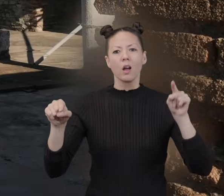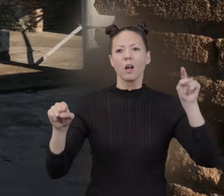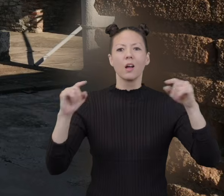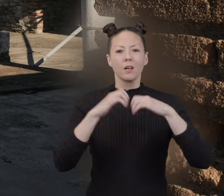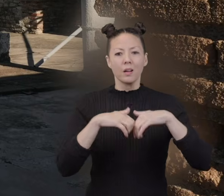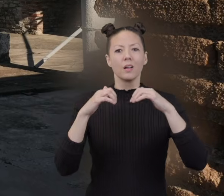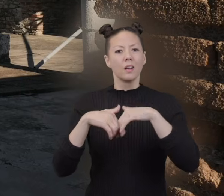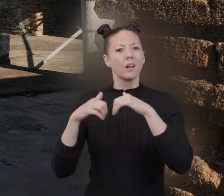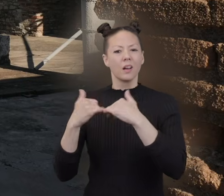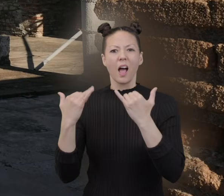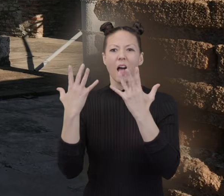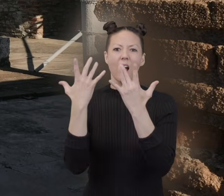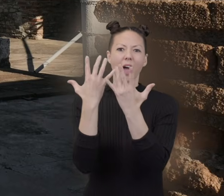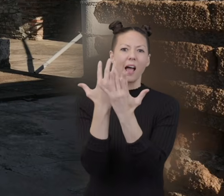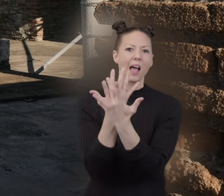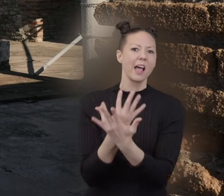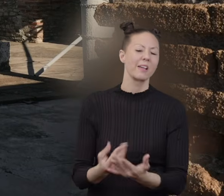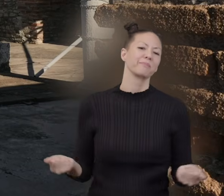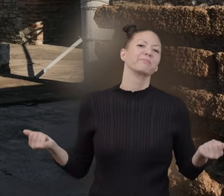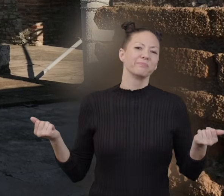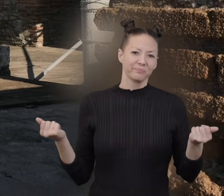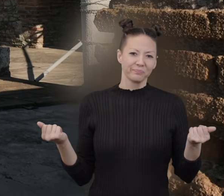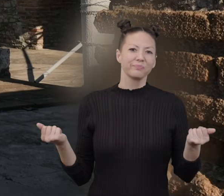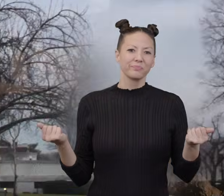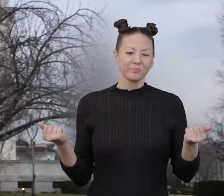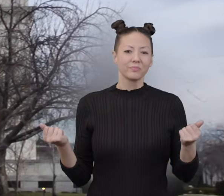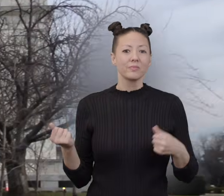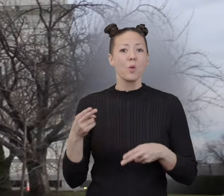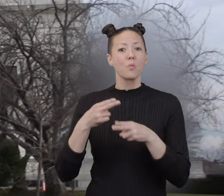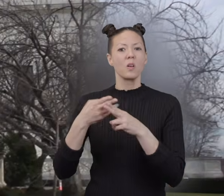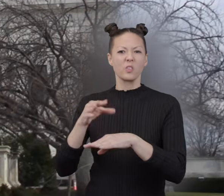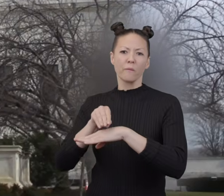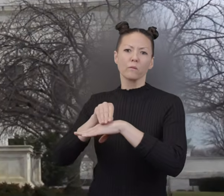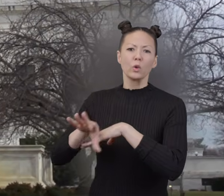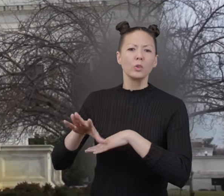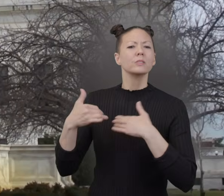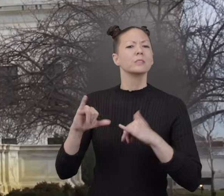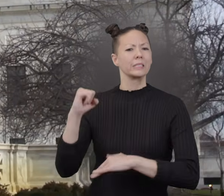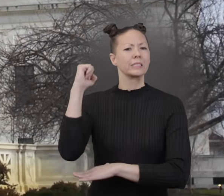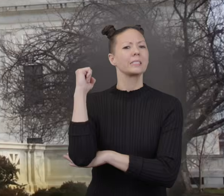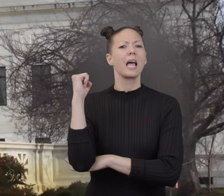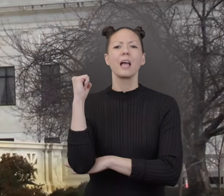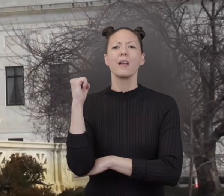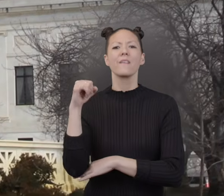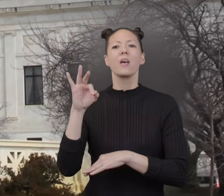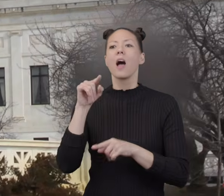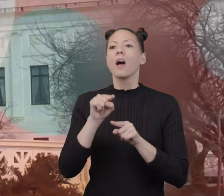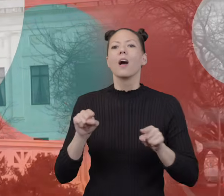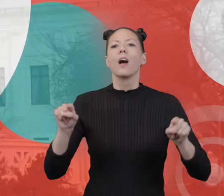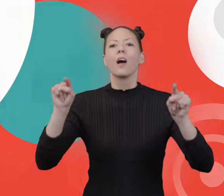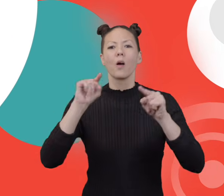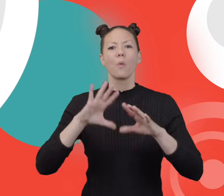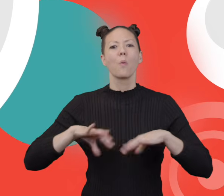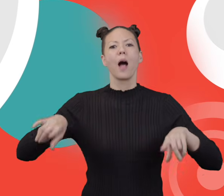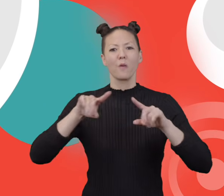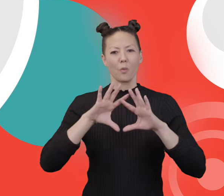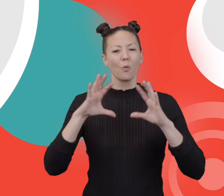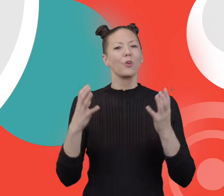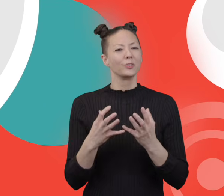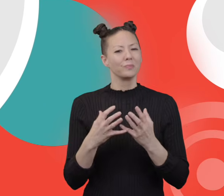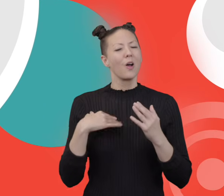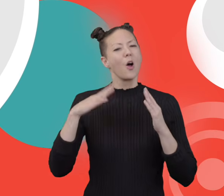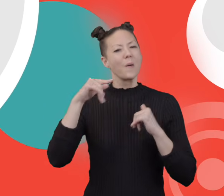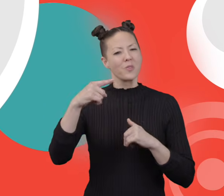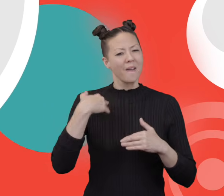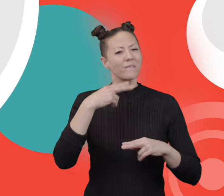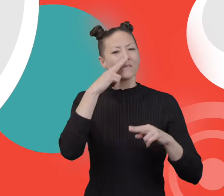Though the ancient Roman Empire no longer exists, Rome's influence can still be found throughout the world. Hope you had fun